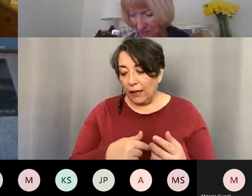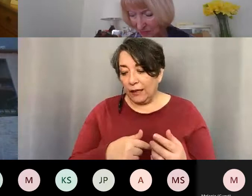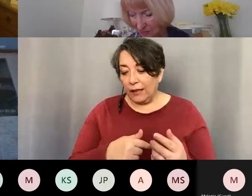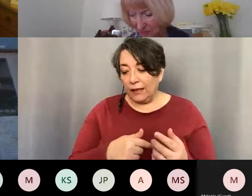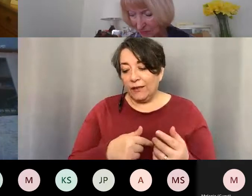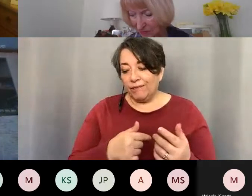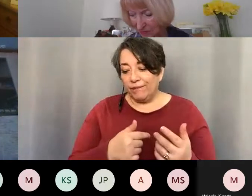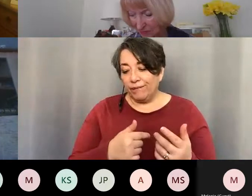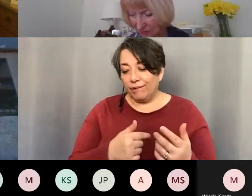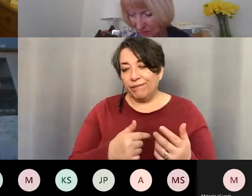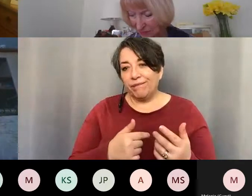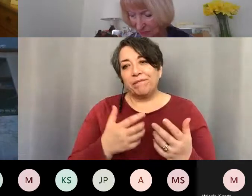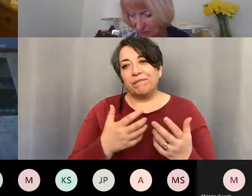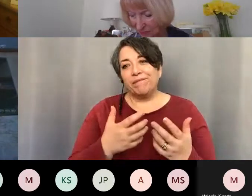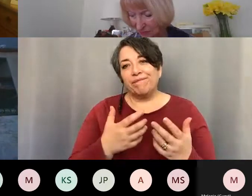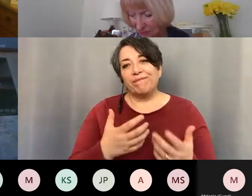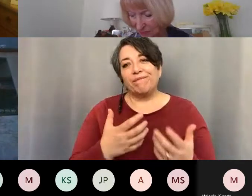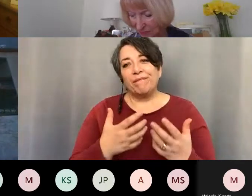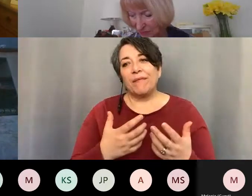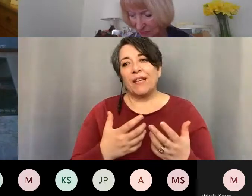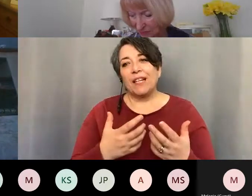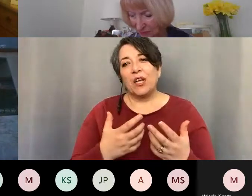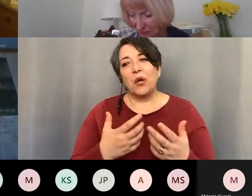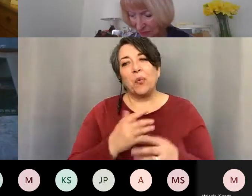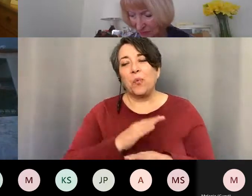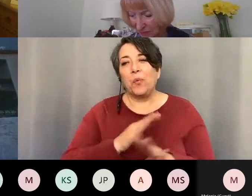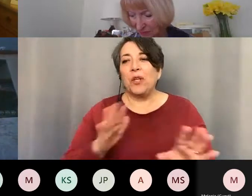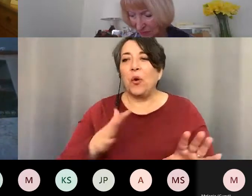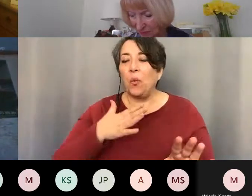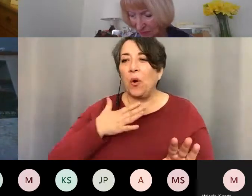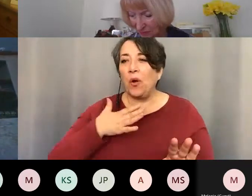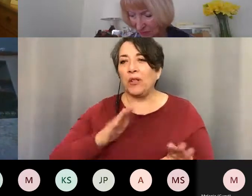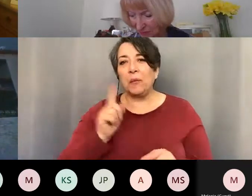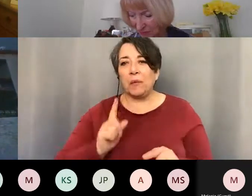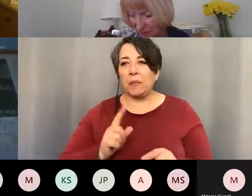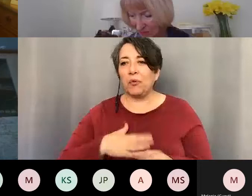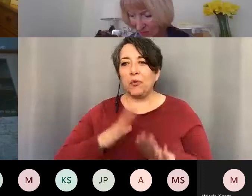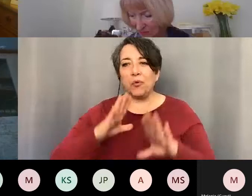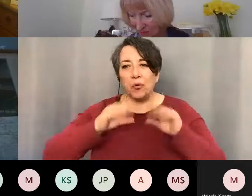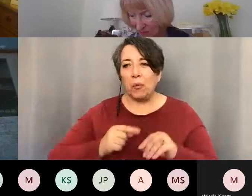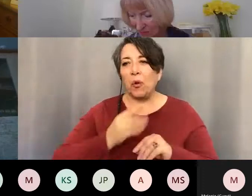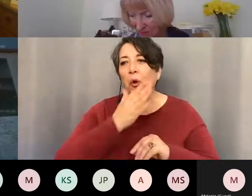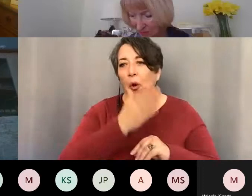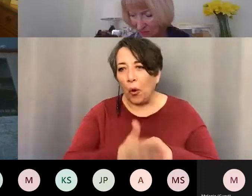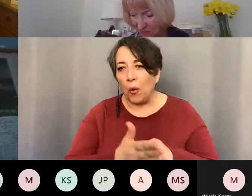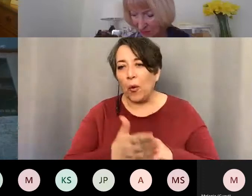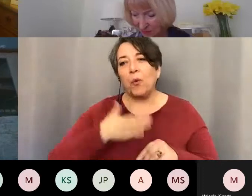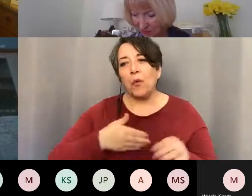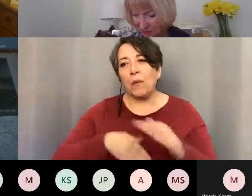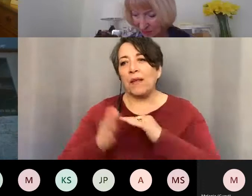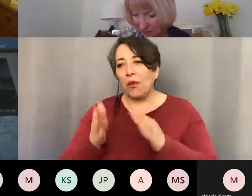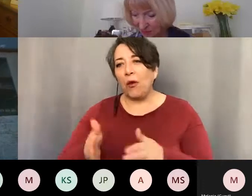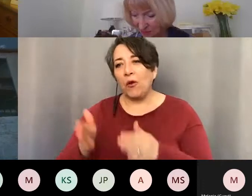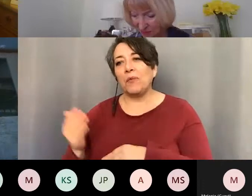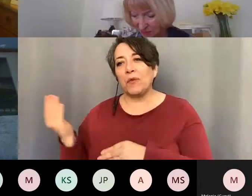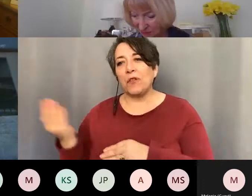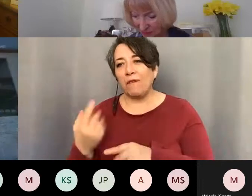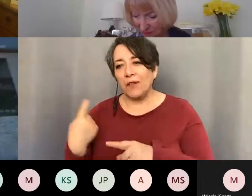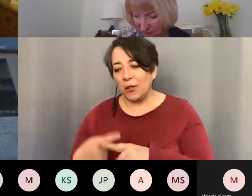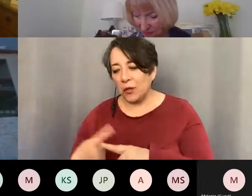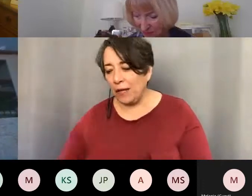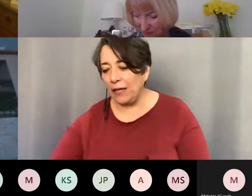their GP and to initiate their patient pathway and get them into a hospital service as quickly as we can when they need